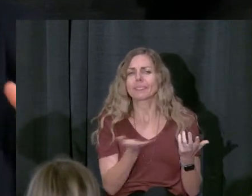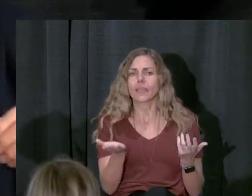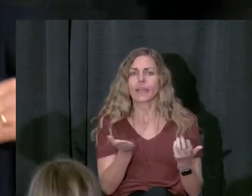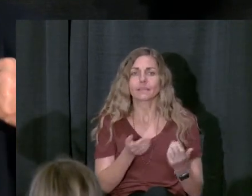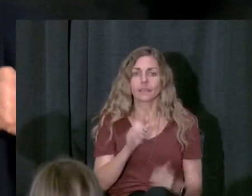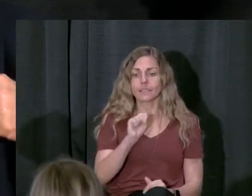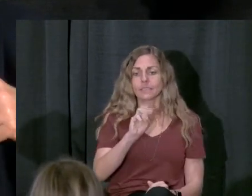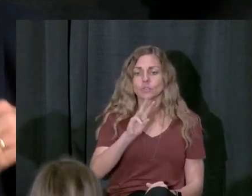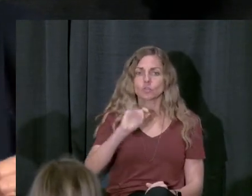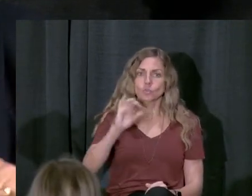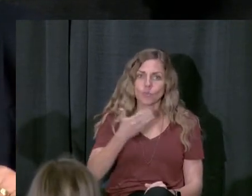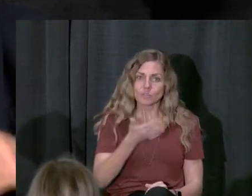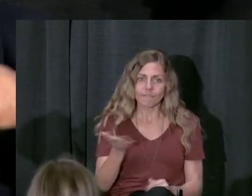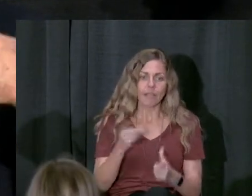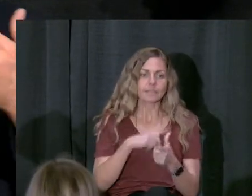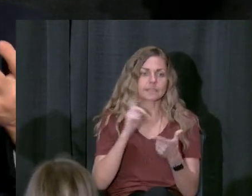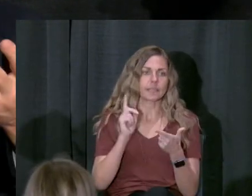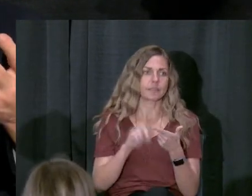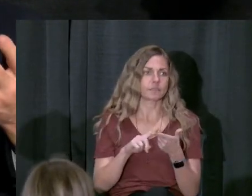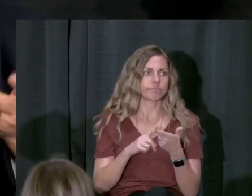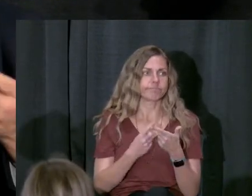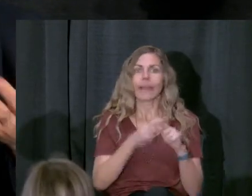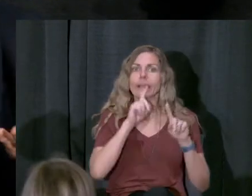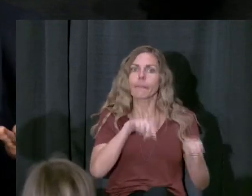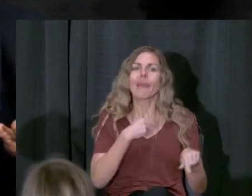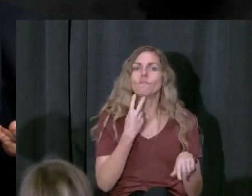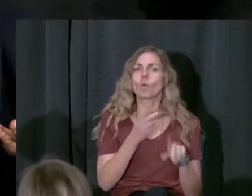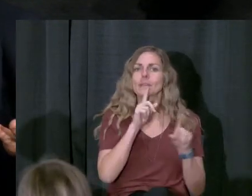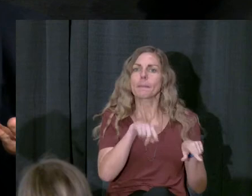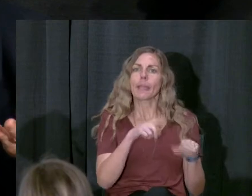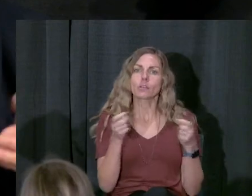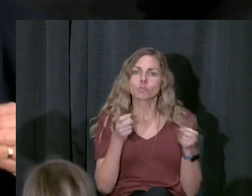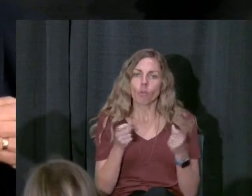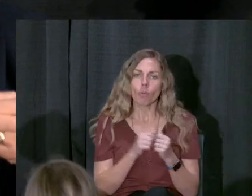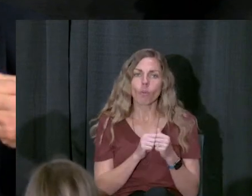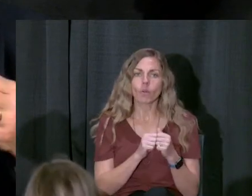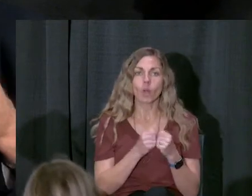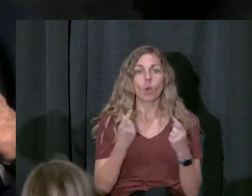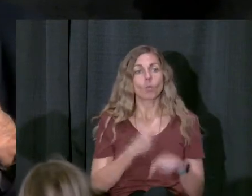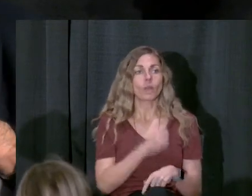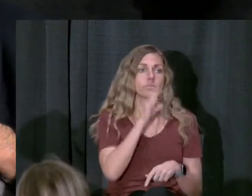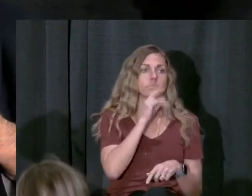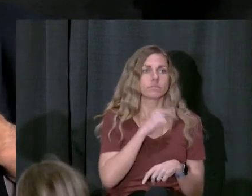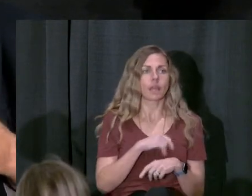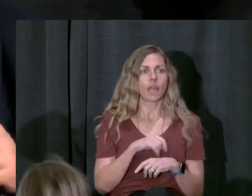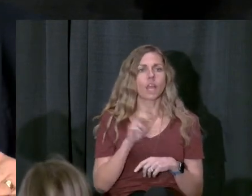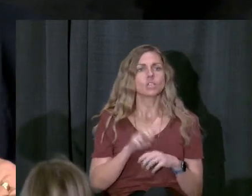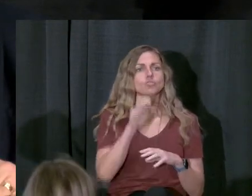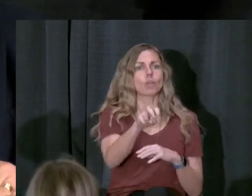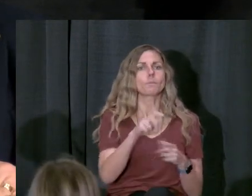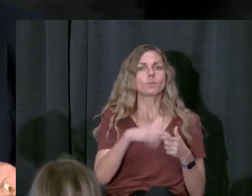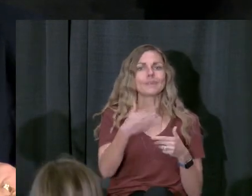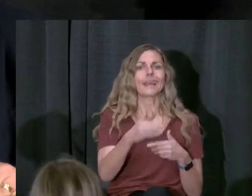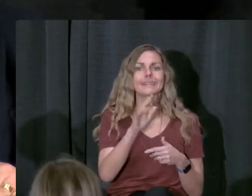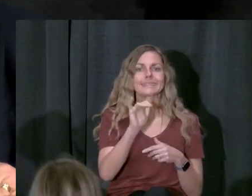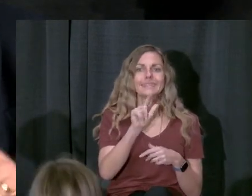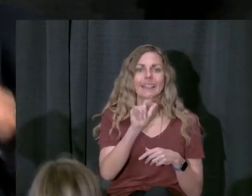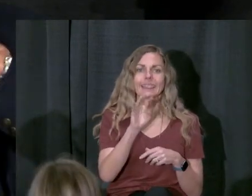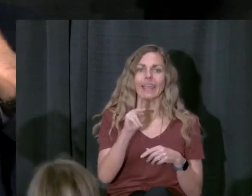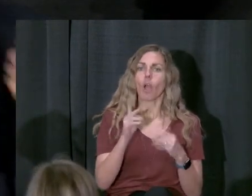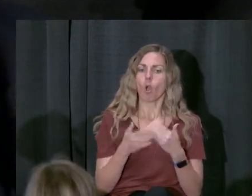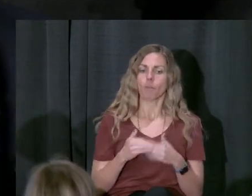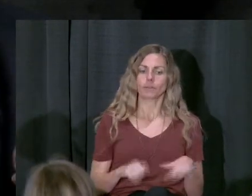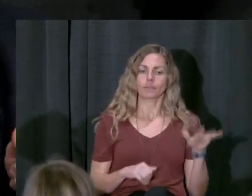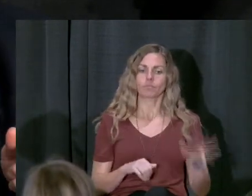switch devices, even voice command and control. So when you say jump to the next link, it's almost like hitting the tab